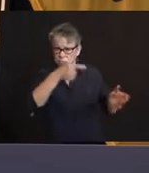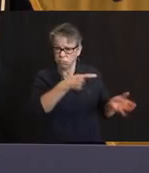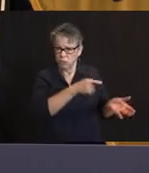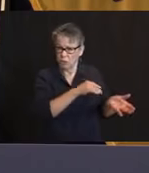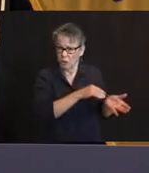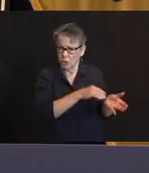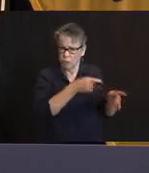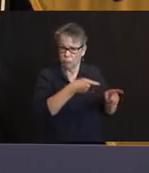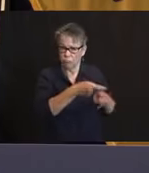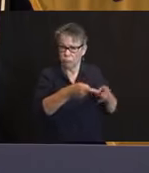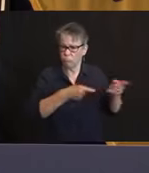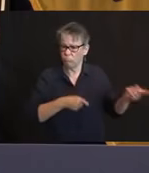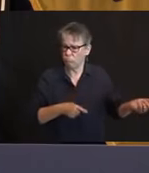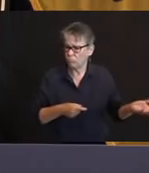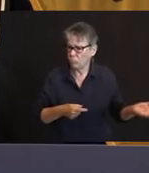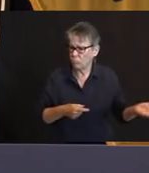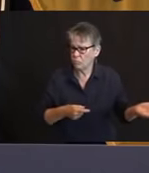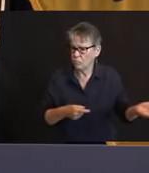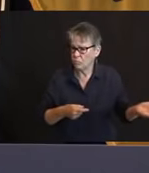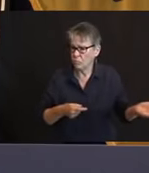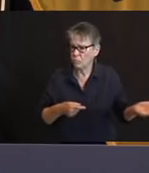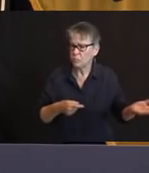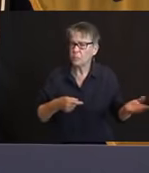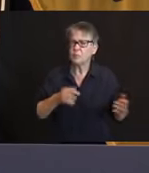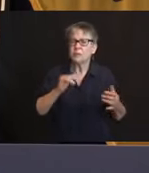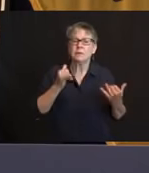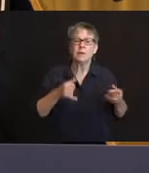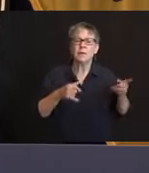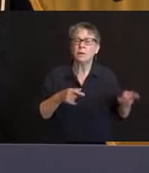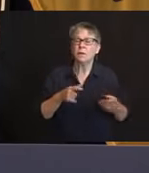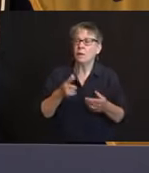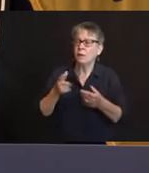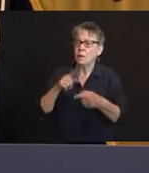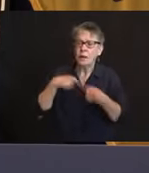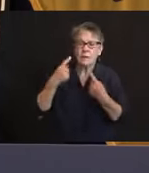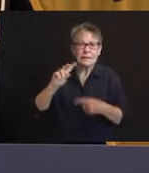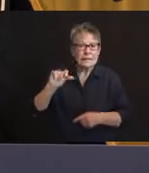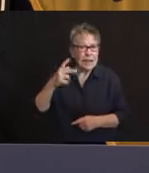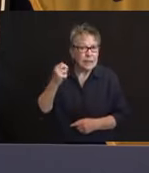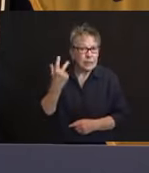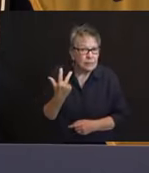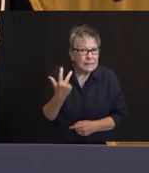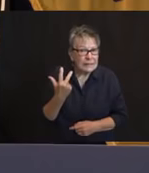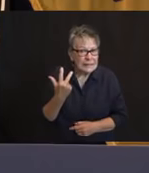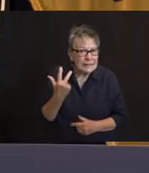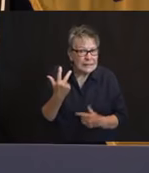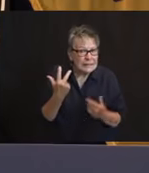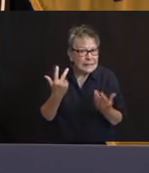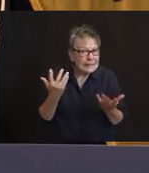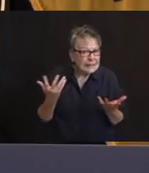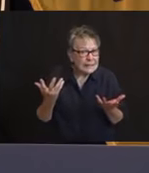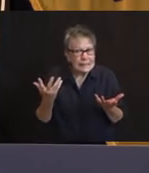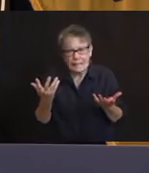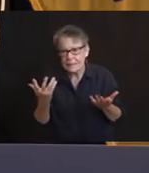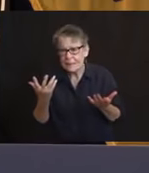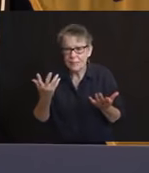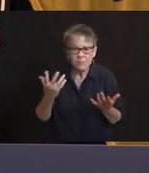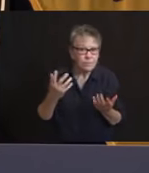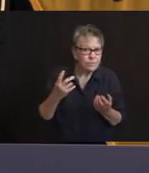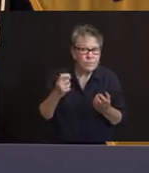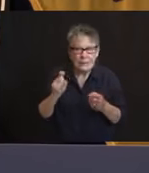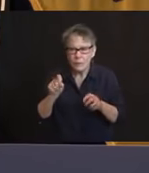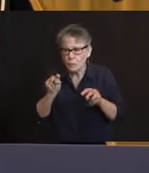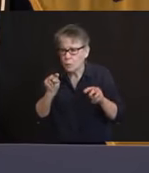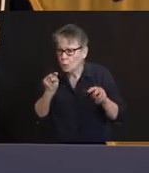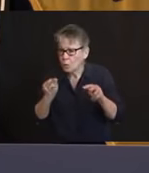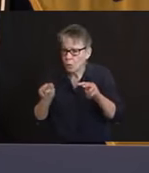every day, but in particular, spot positivity, rate of transmission, new hospitalizations. The